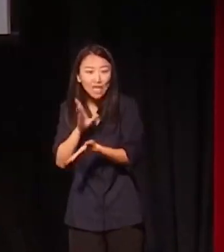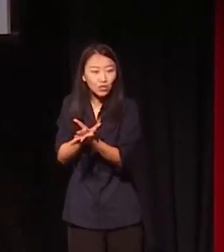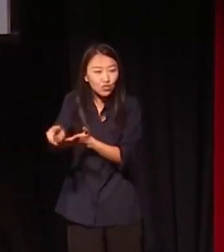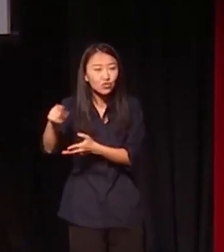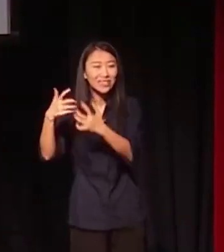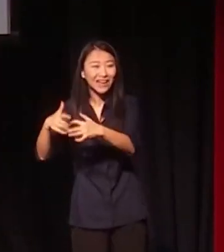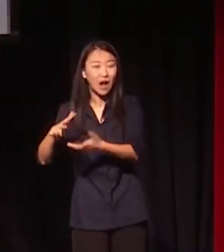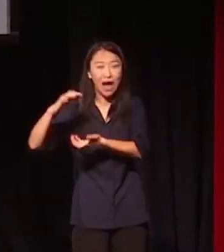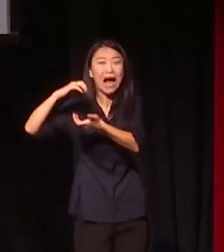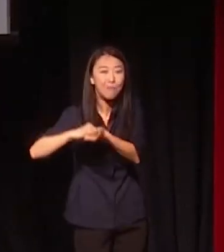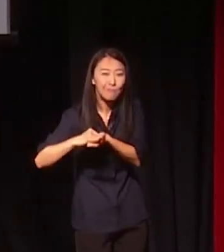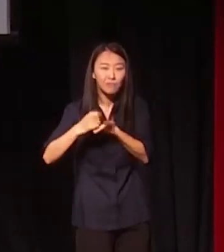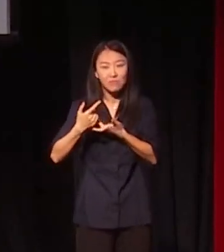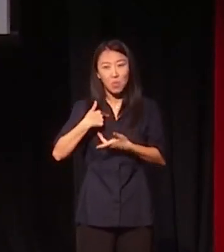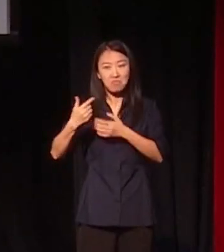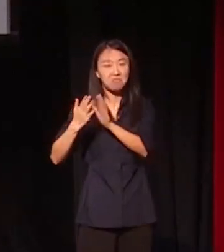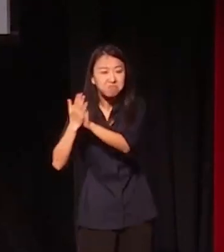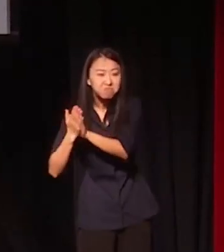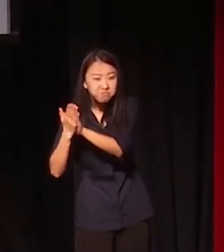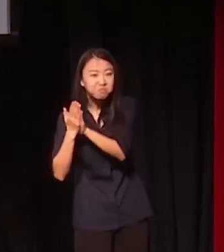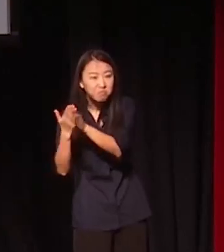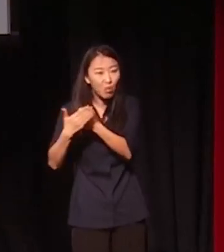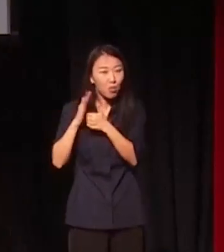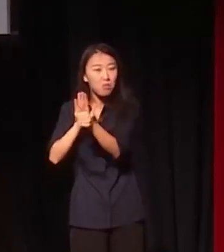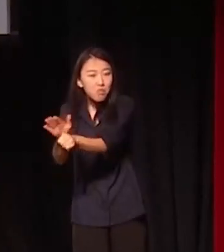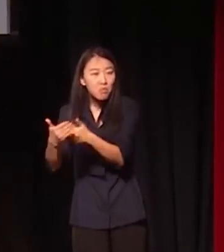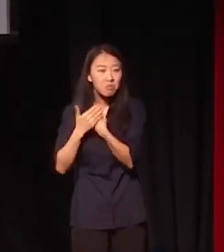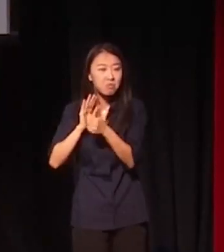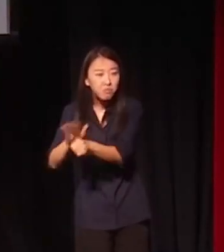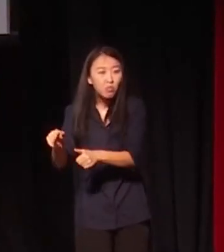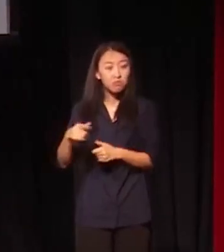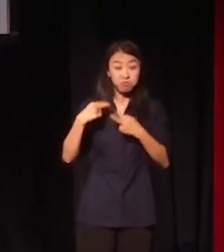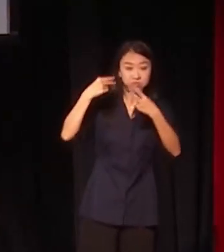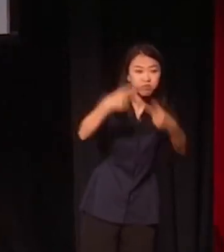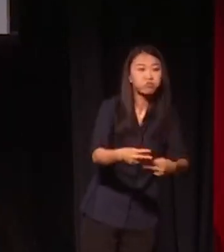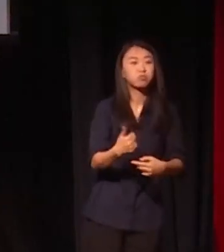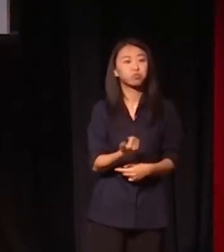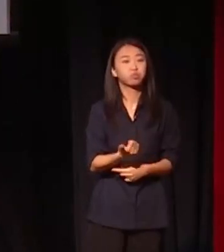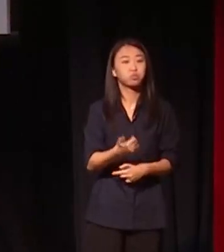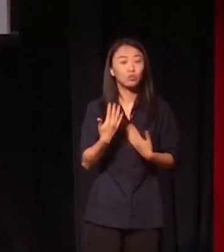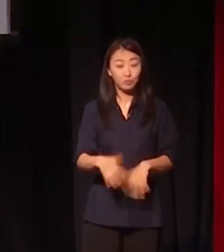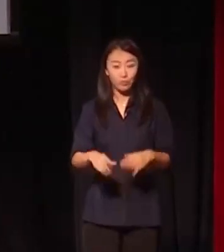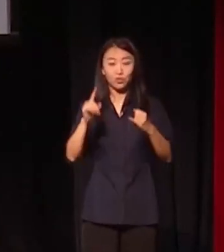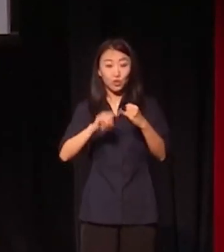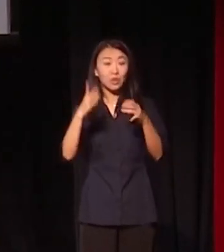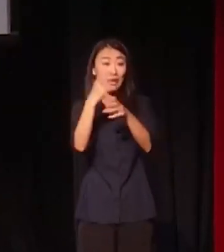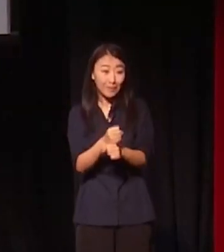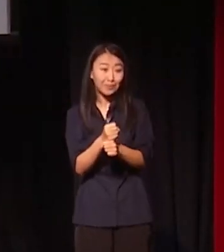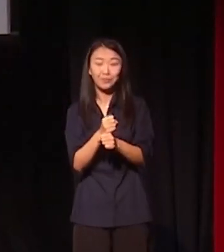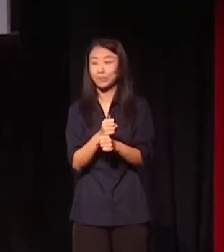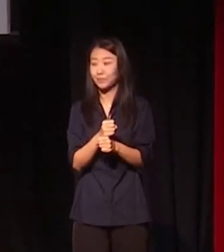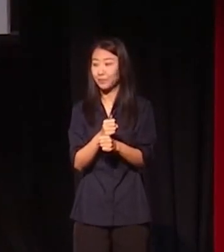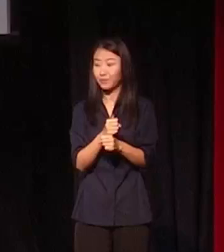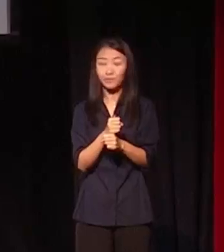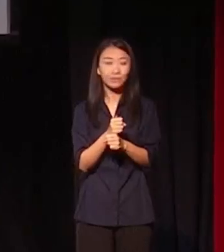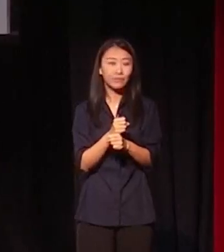to really engage and enact difference. And I think my last point really speaks to the point